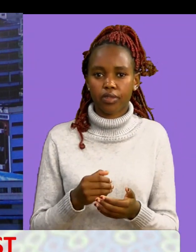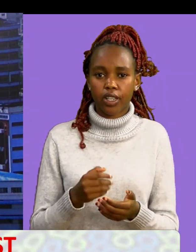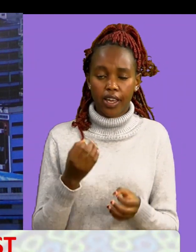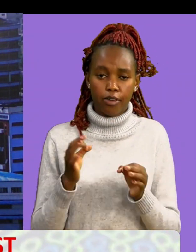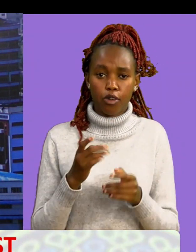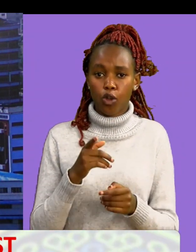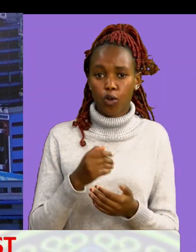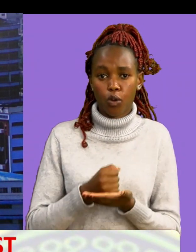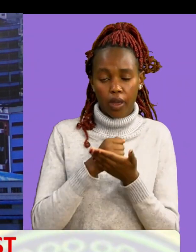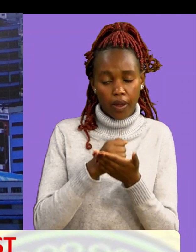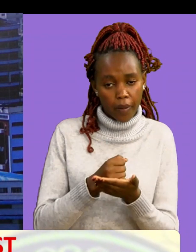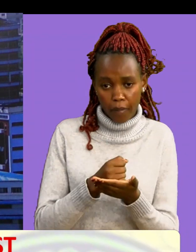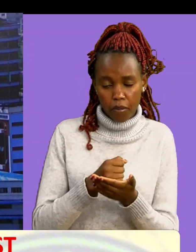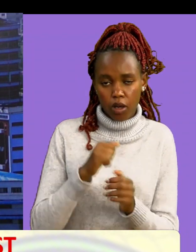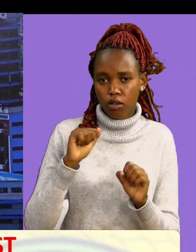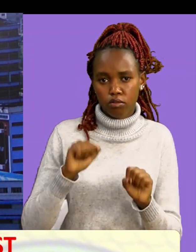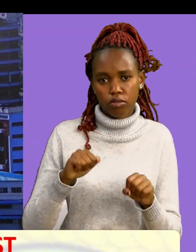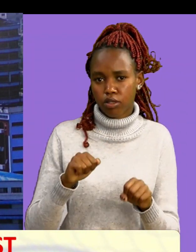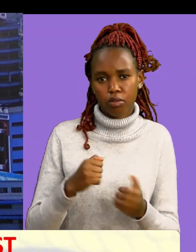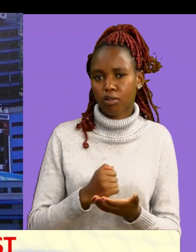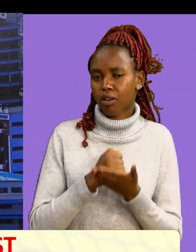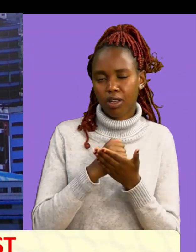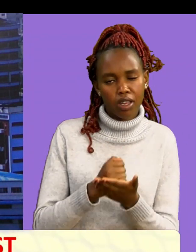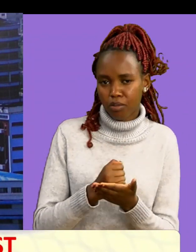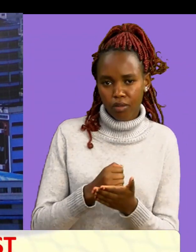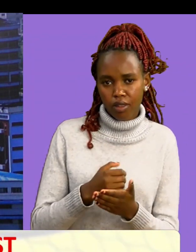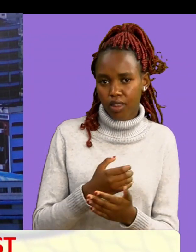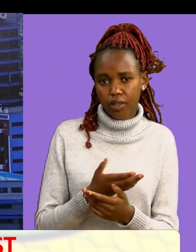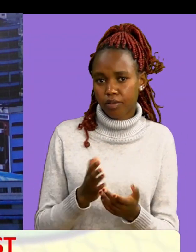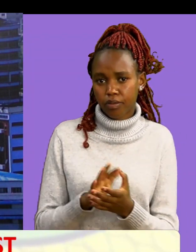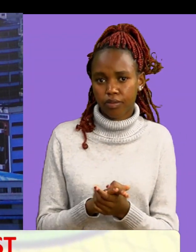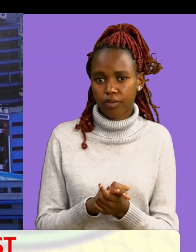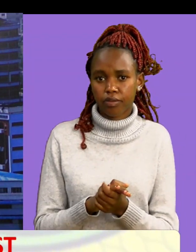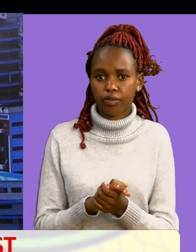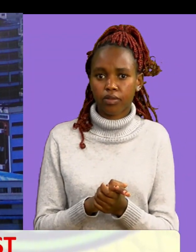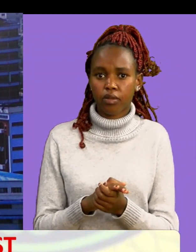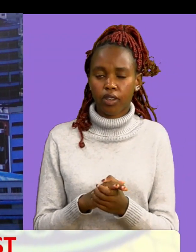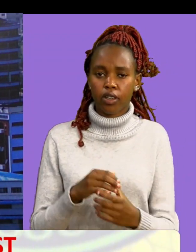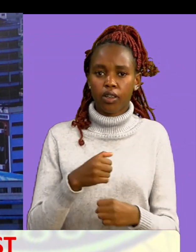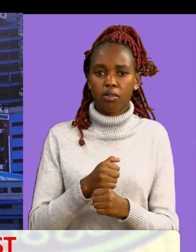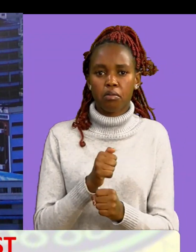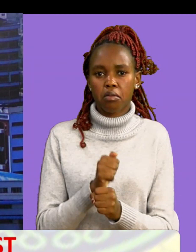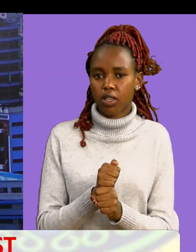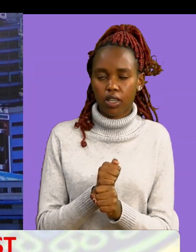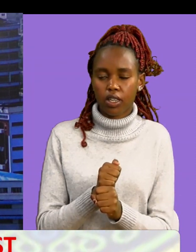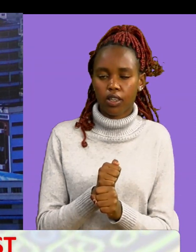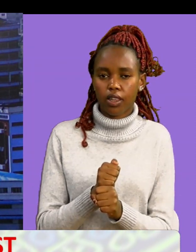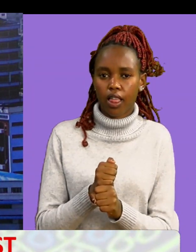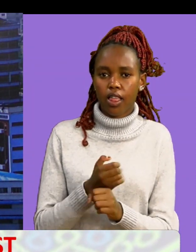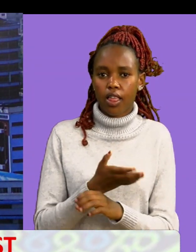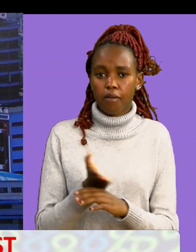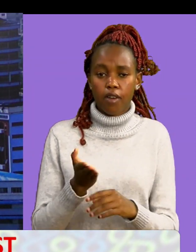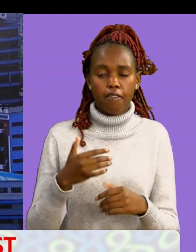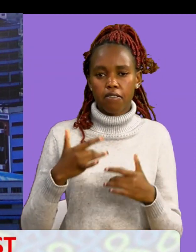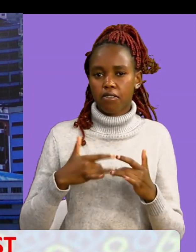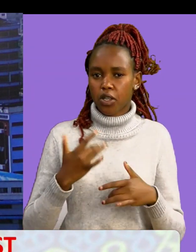saidia. It's all about criticizing them, creating that stigma, making them feel unworthy in the society. Let me tell you,